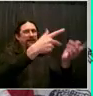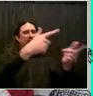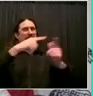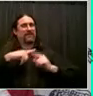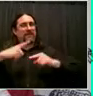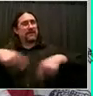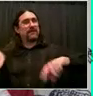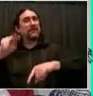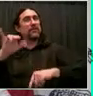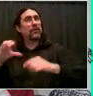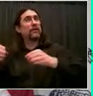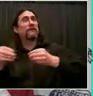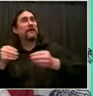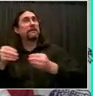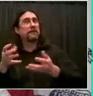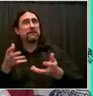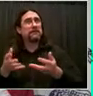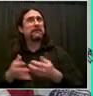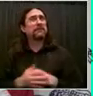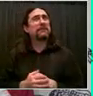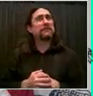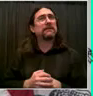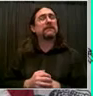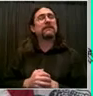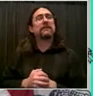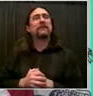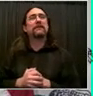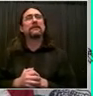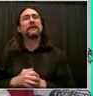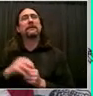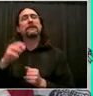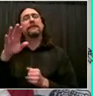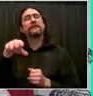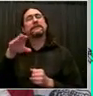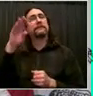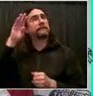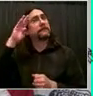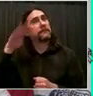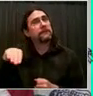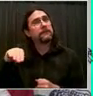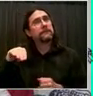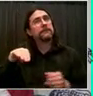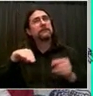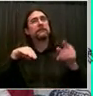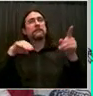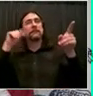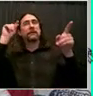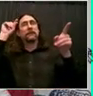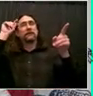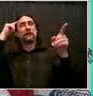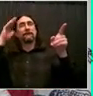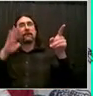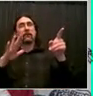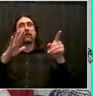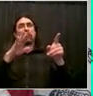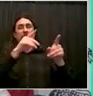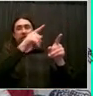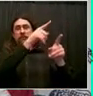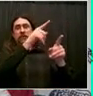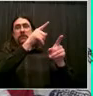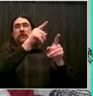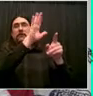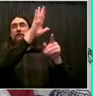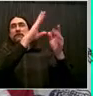team trying to link vaccine supply to political support. That is the definition of corruption. It